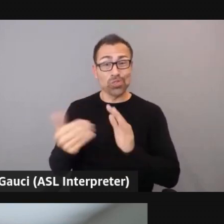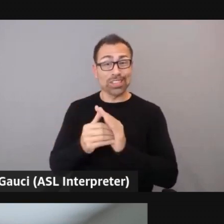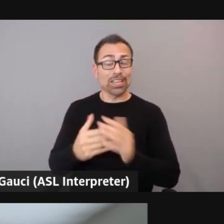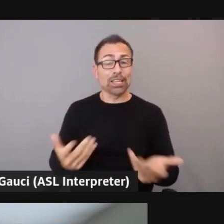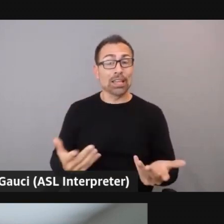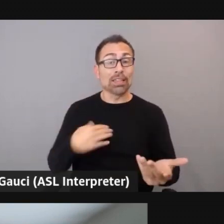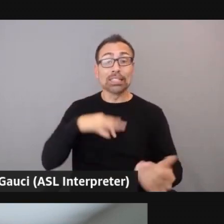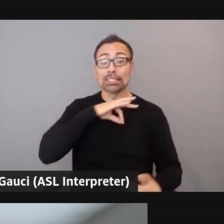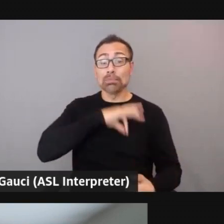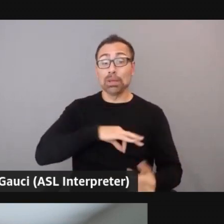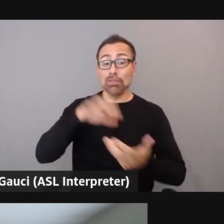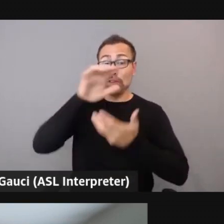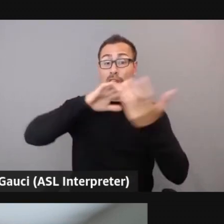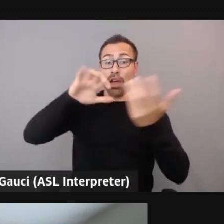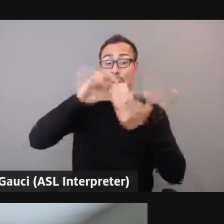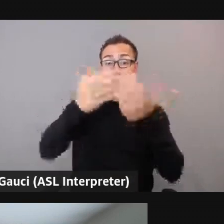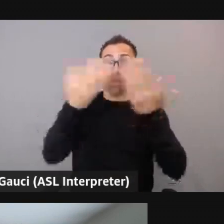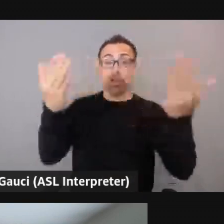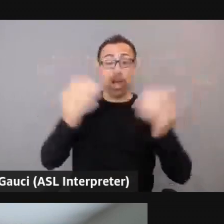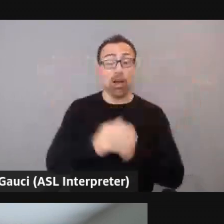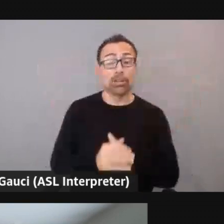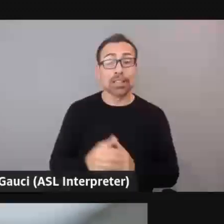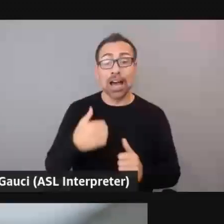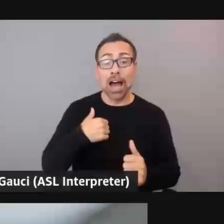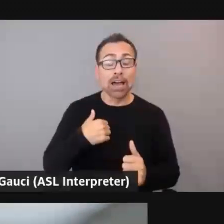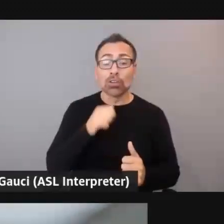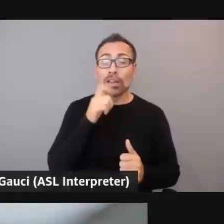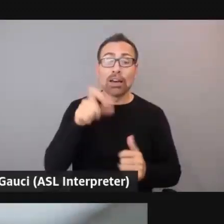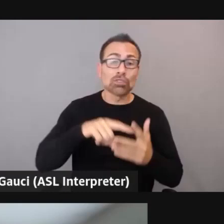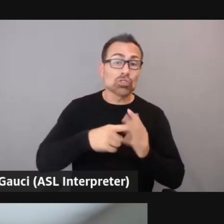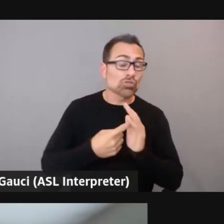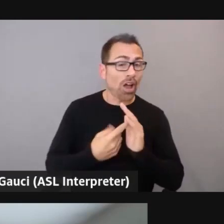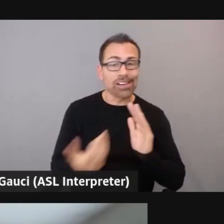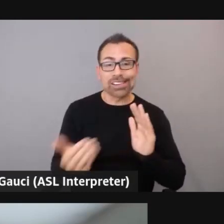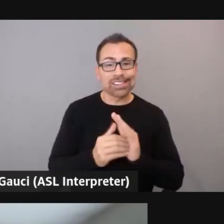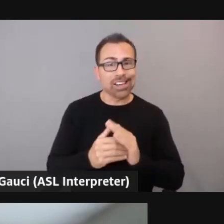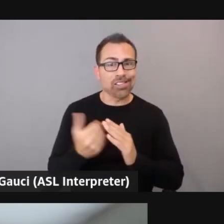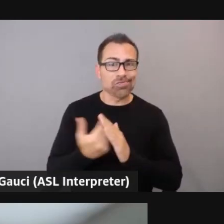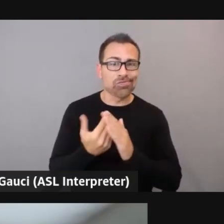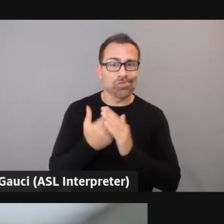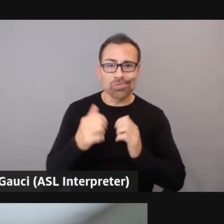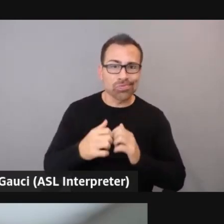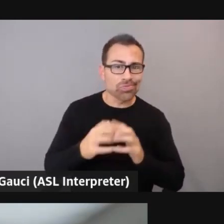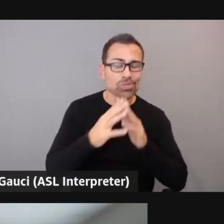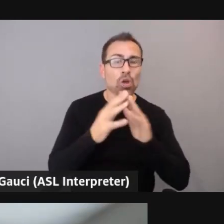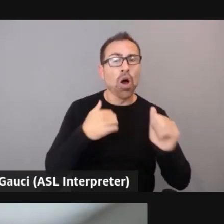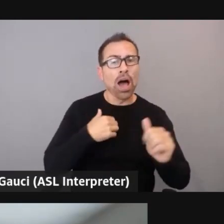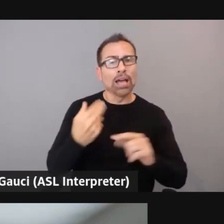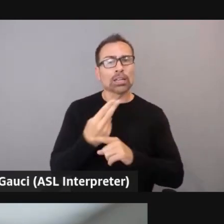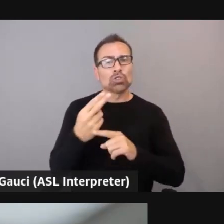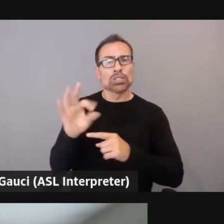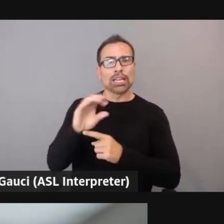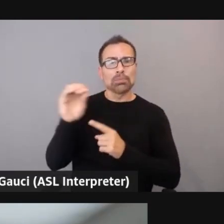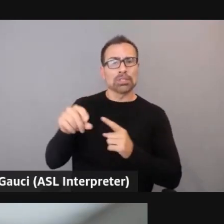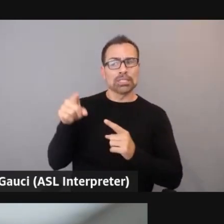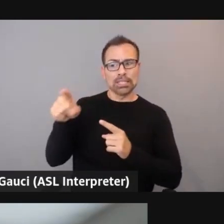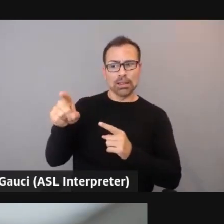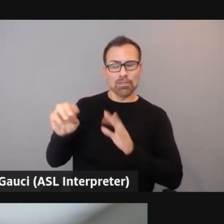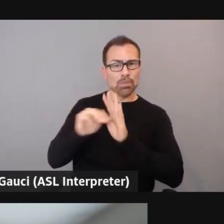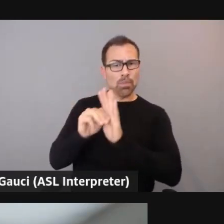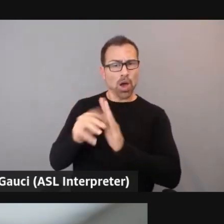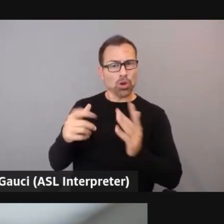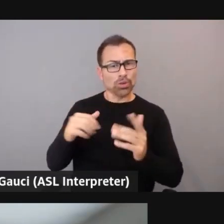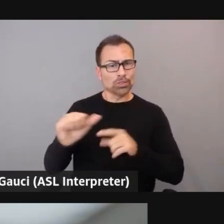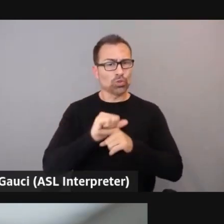use 90% of what I just showed you, train another model to detect for my agricultural use case and get that going. And